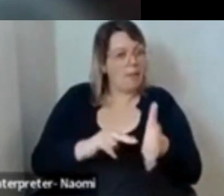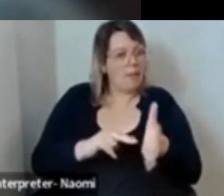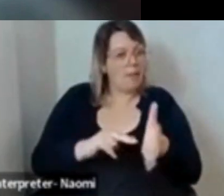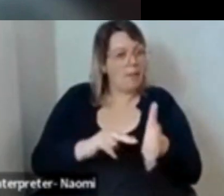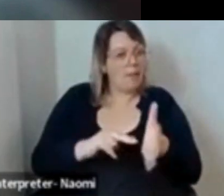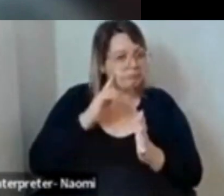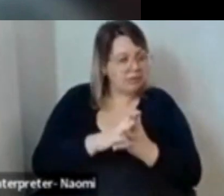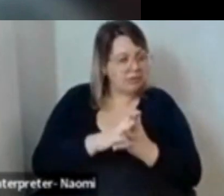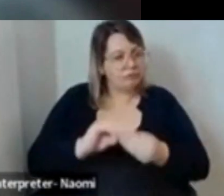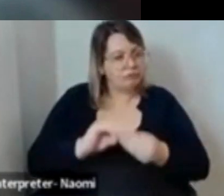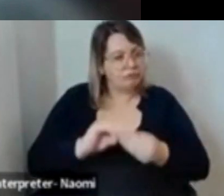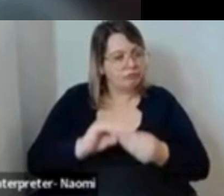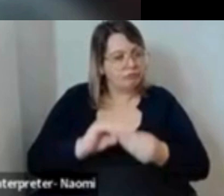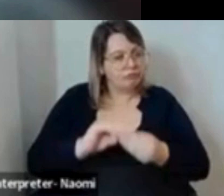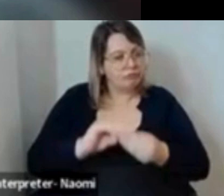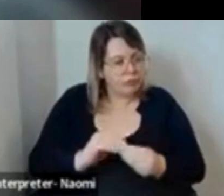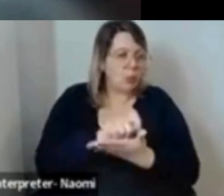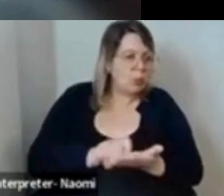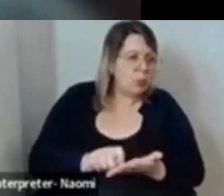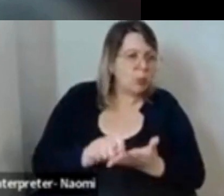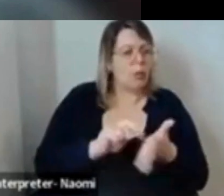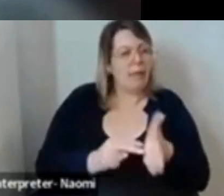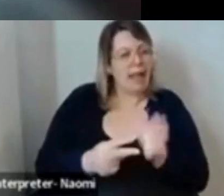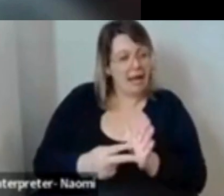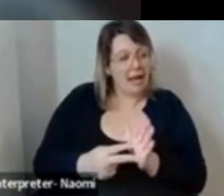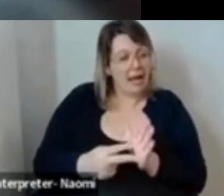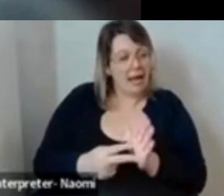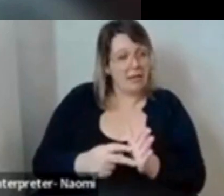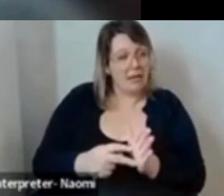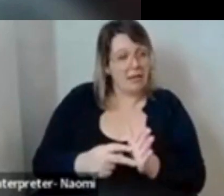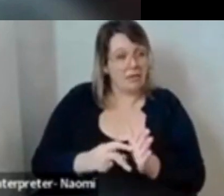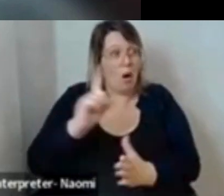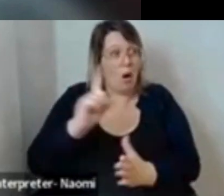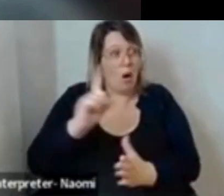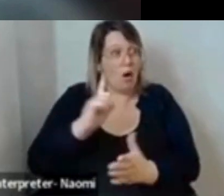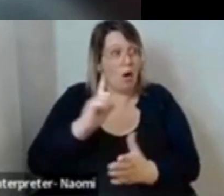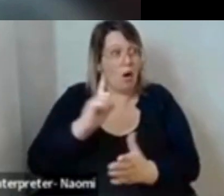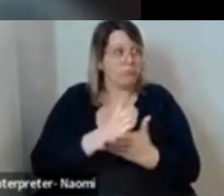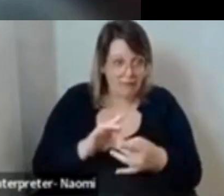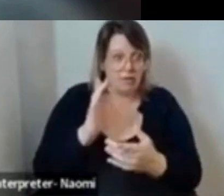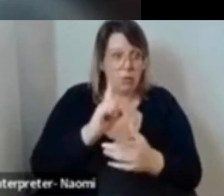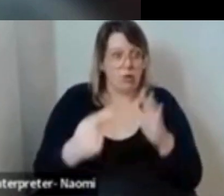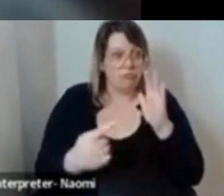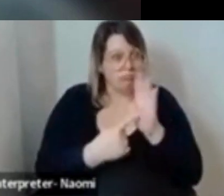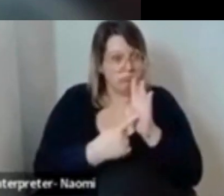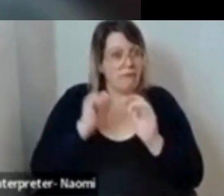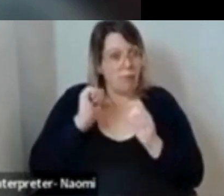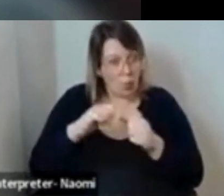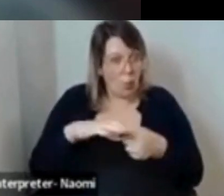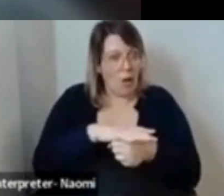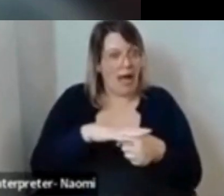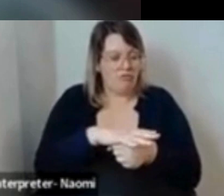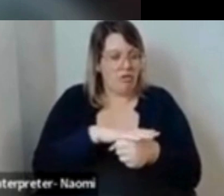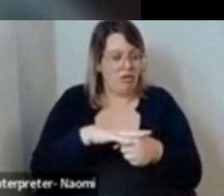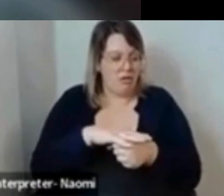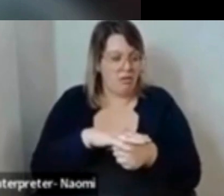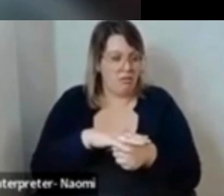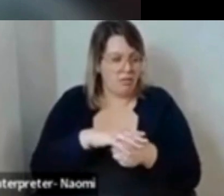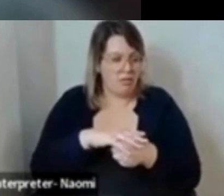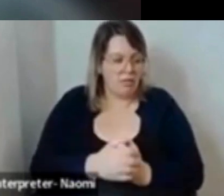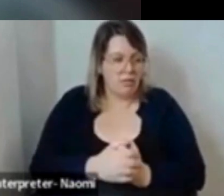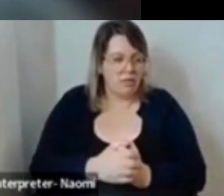them and thinking about what is it that is most relevant and appropriate for the places that you serve. One of the things